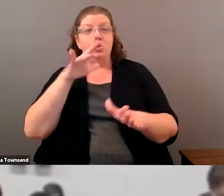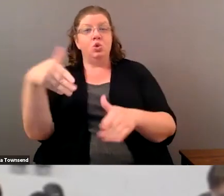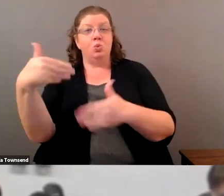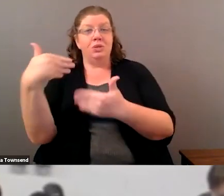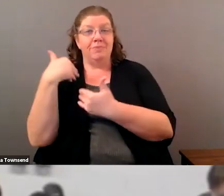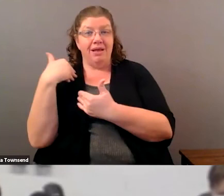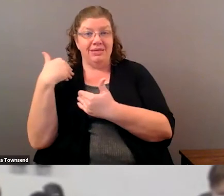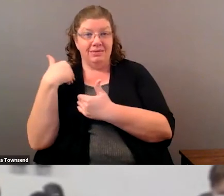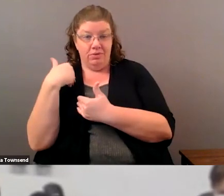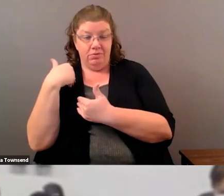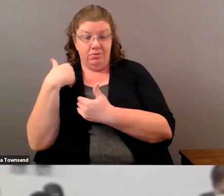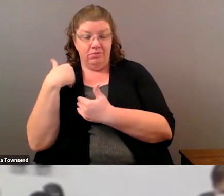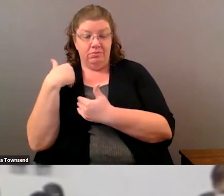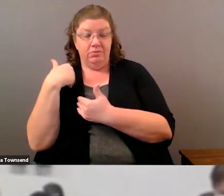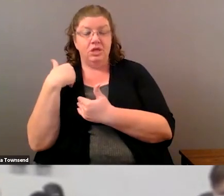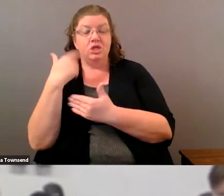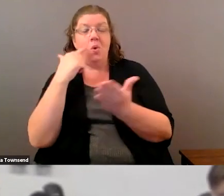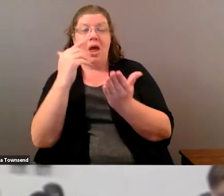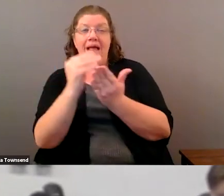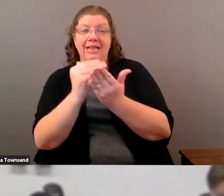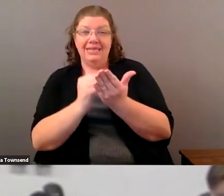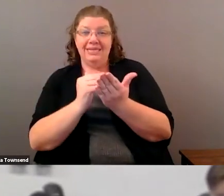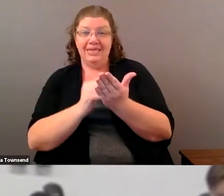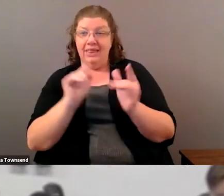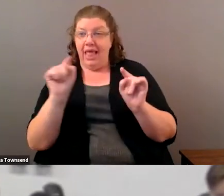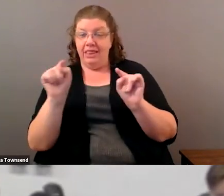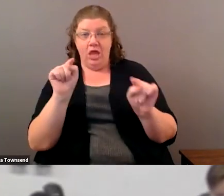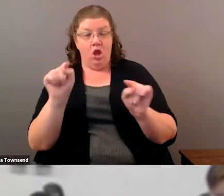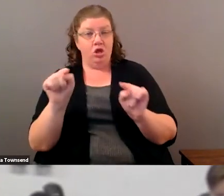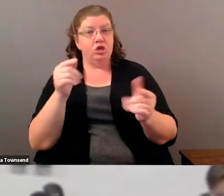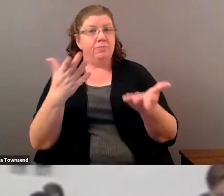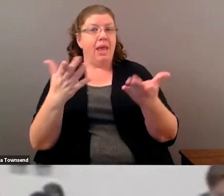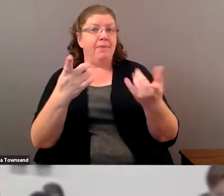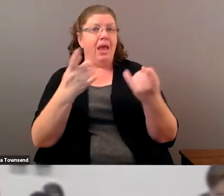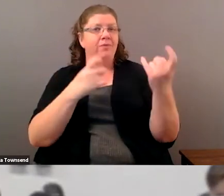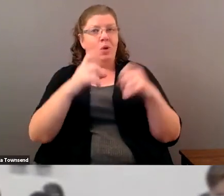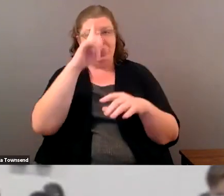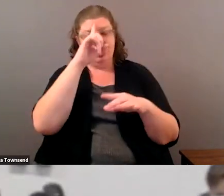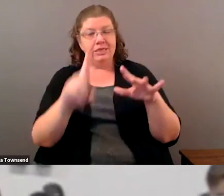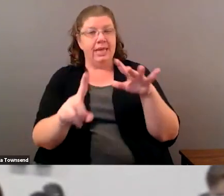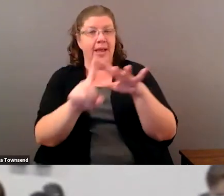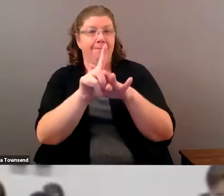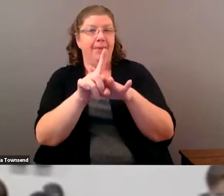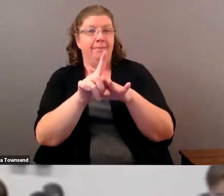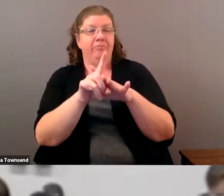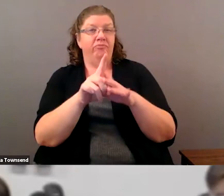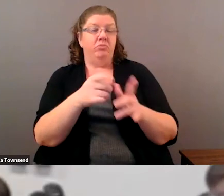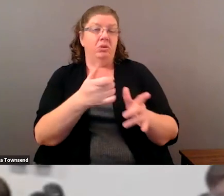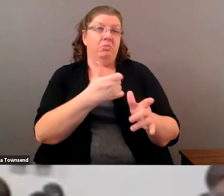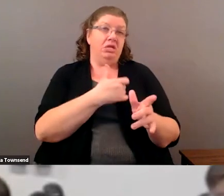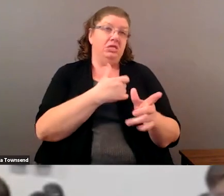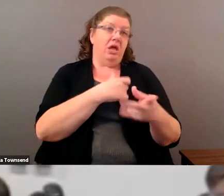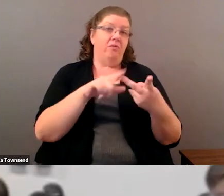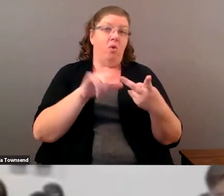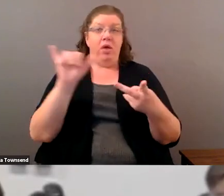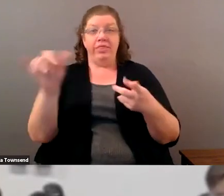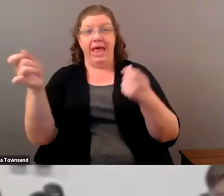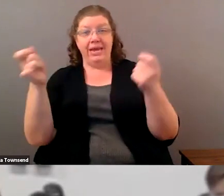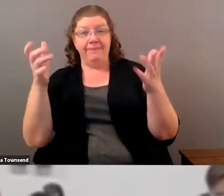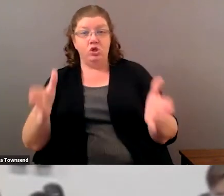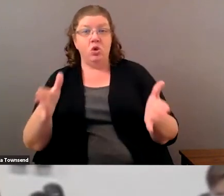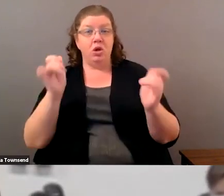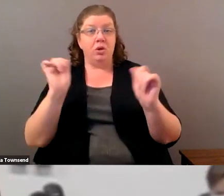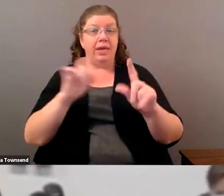so I listed that there because as you may have questions come up, either myself or that particular administrator may